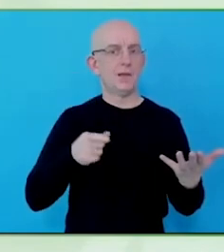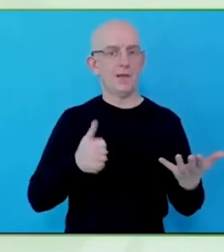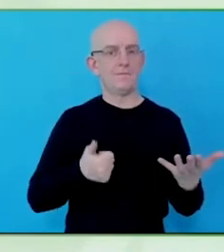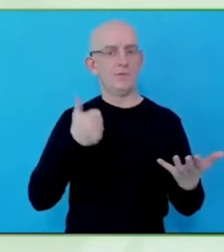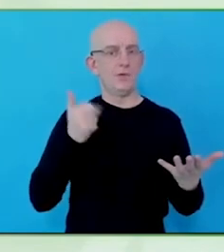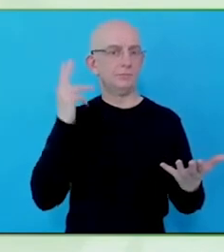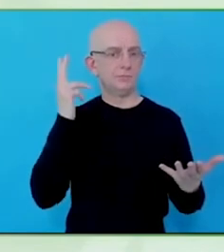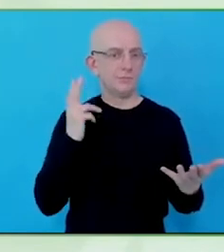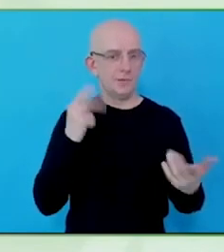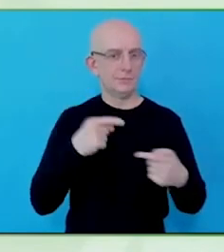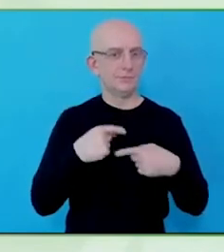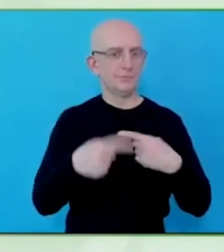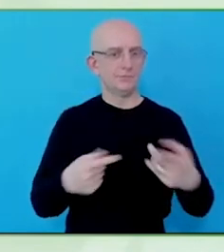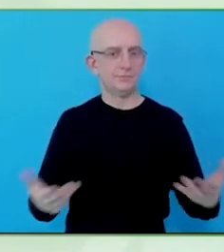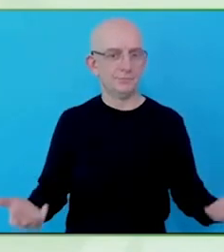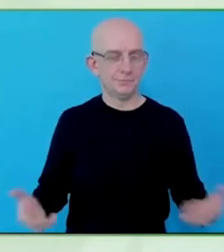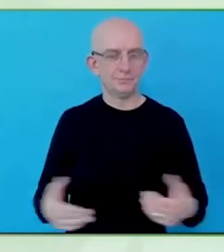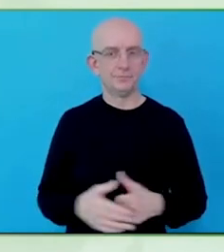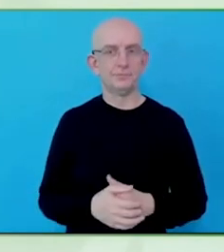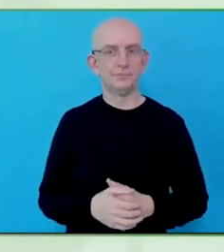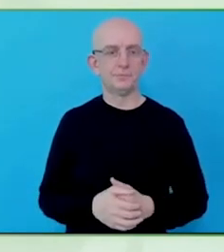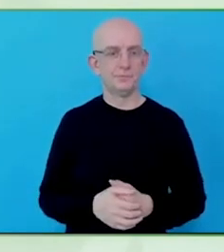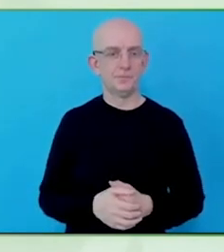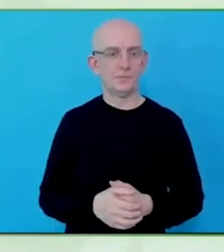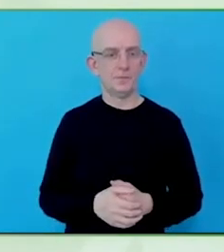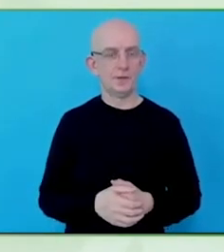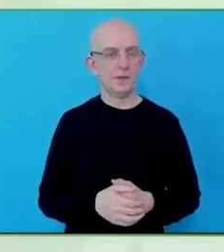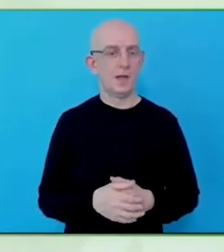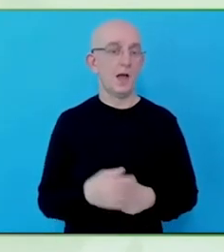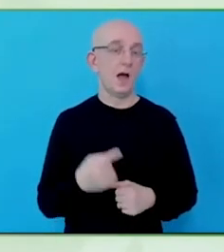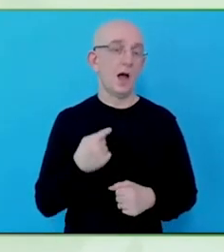what you want to do, right? So